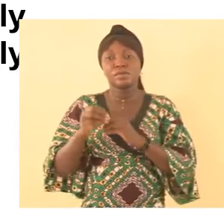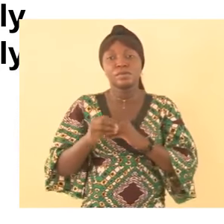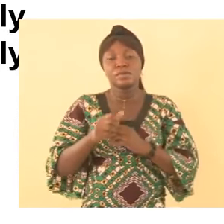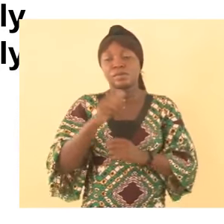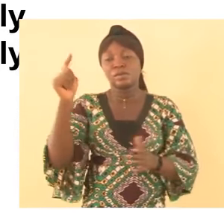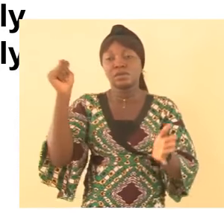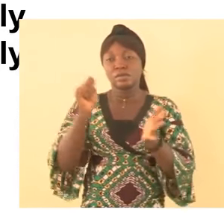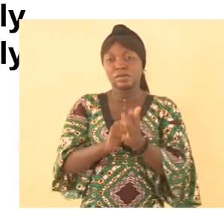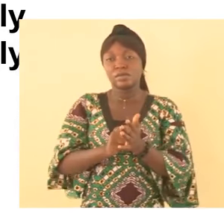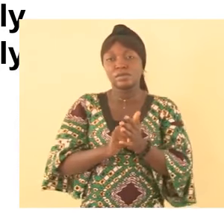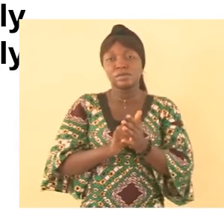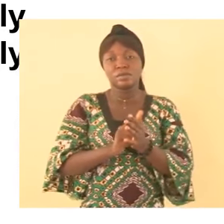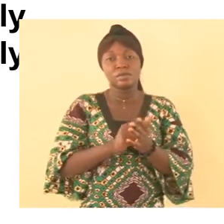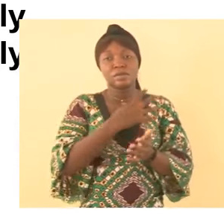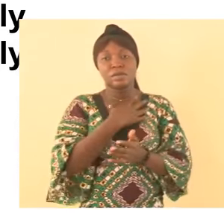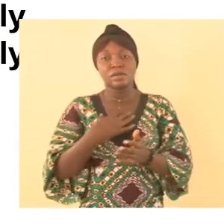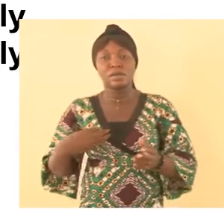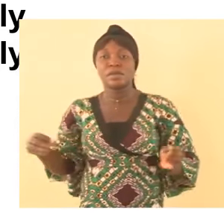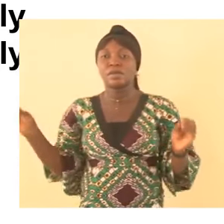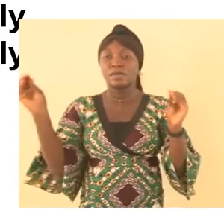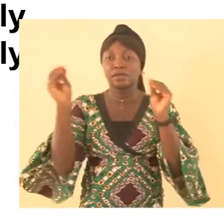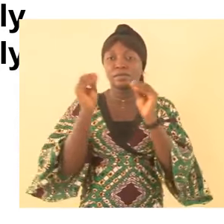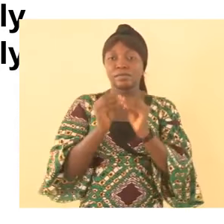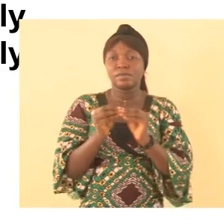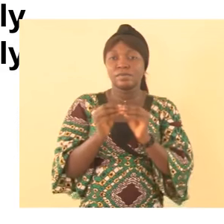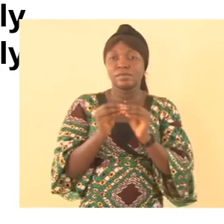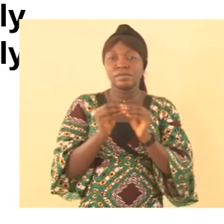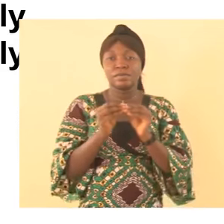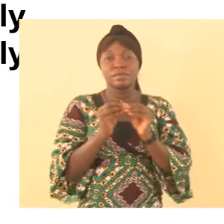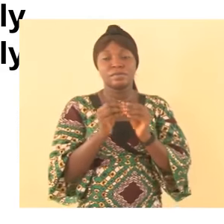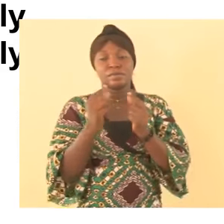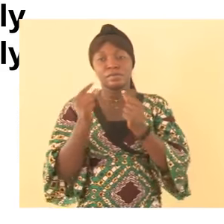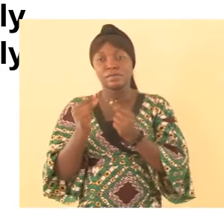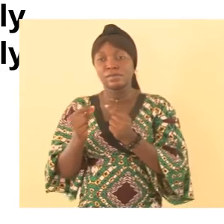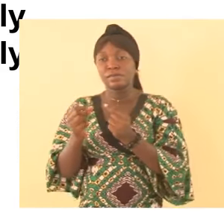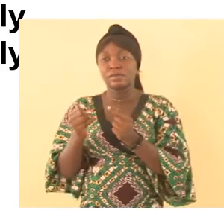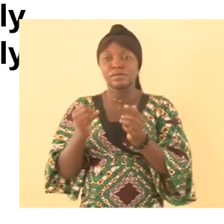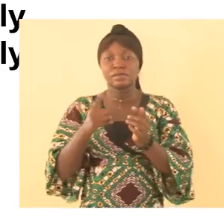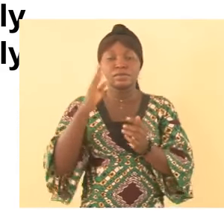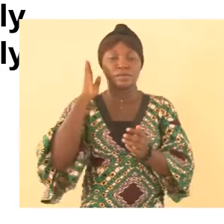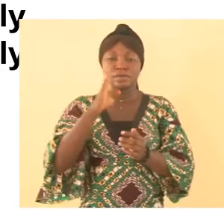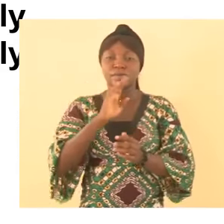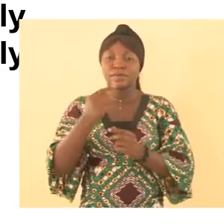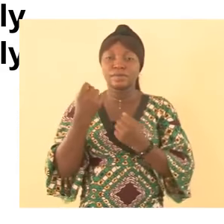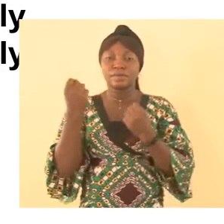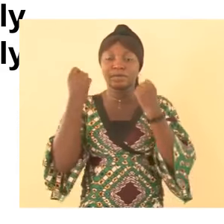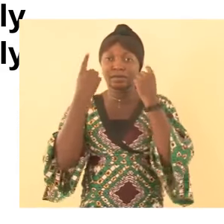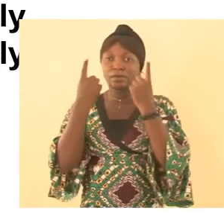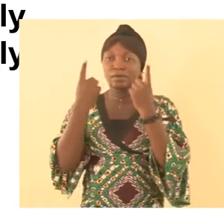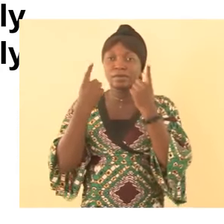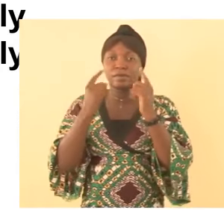Oh, 8,000-fold and more left over. You will